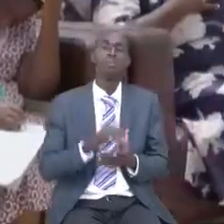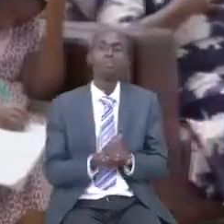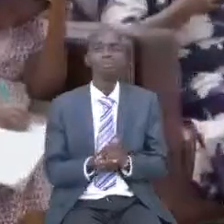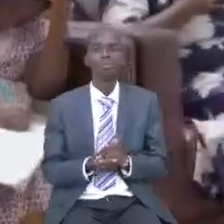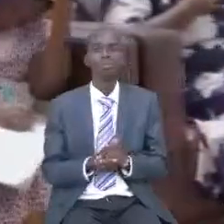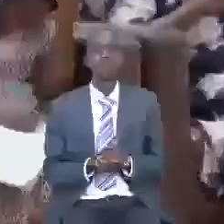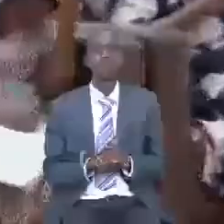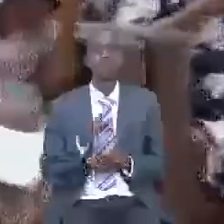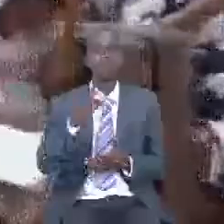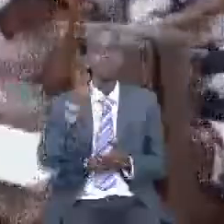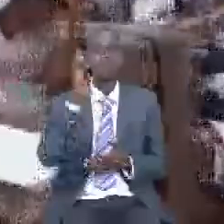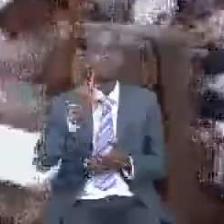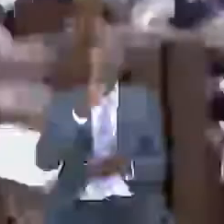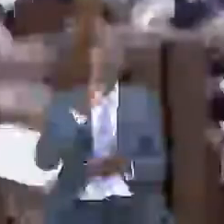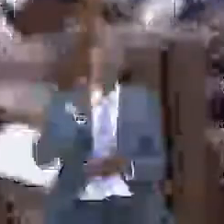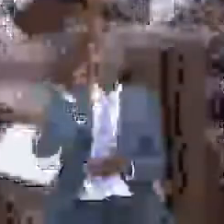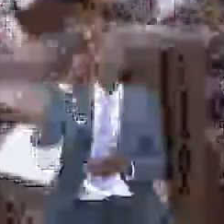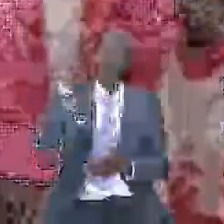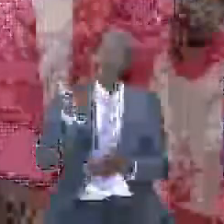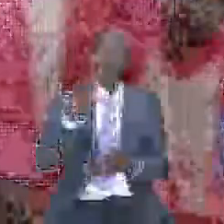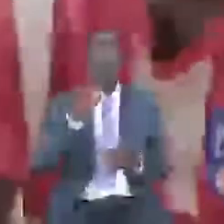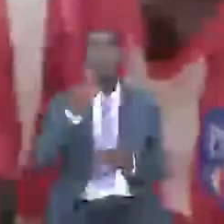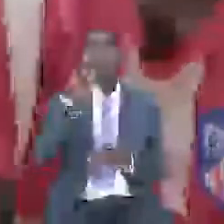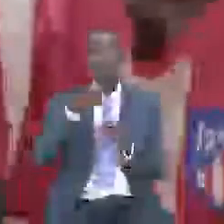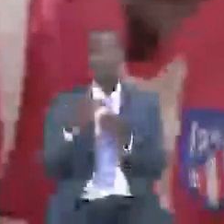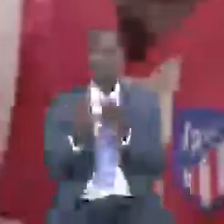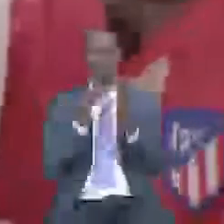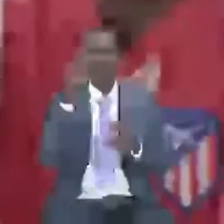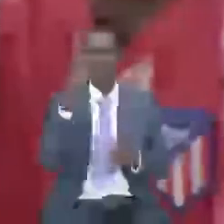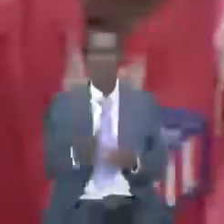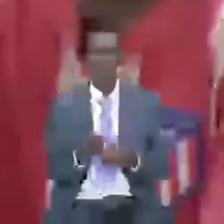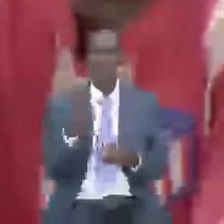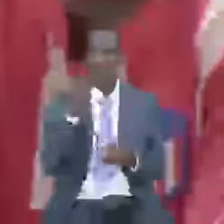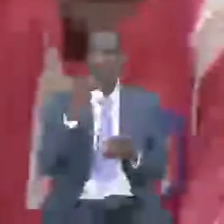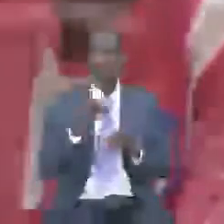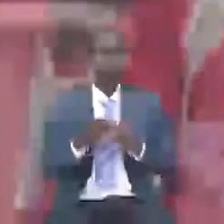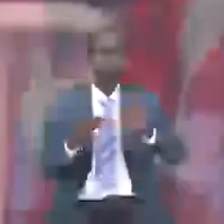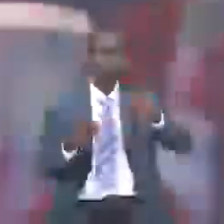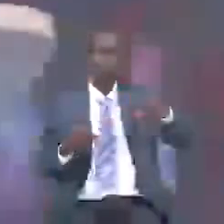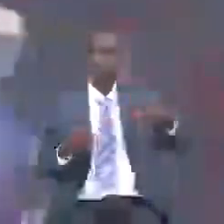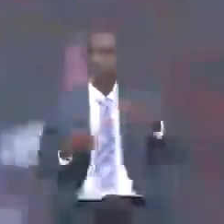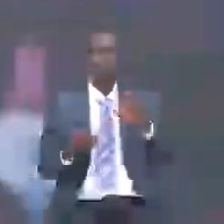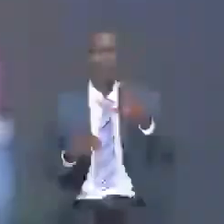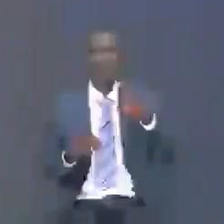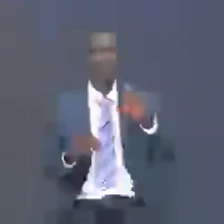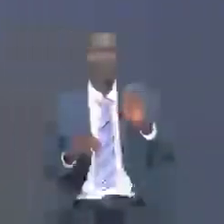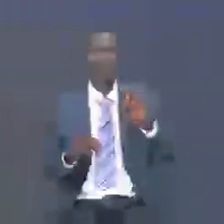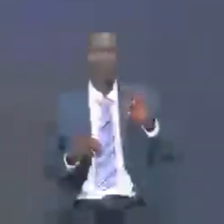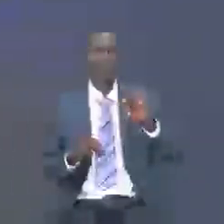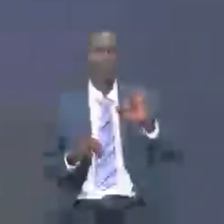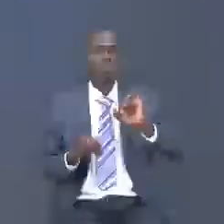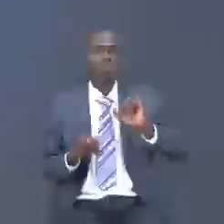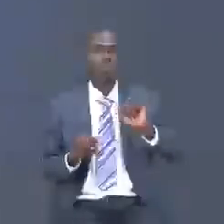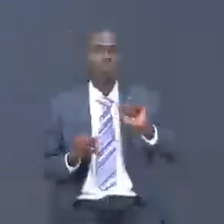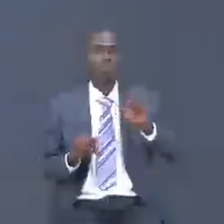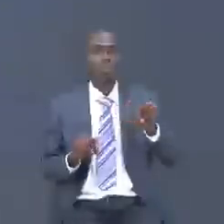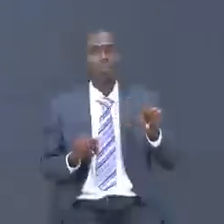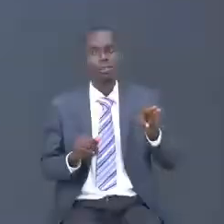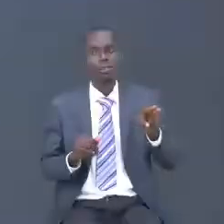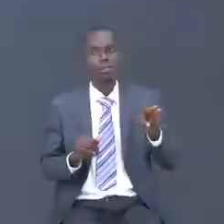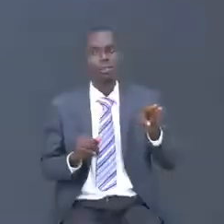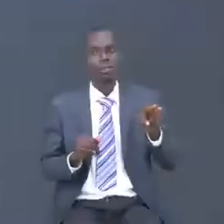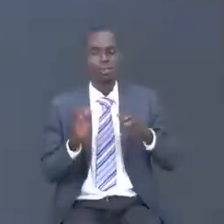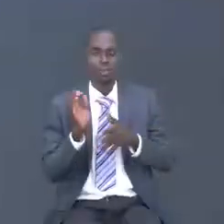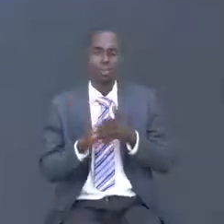there. You'll get there in Jesus' name. We're looking at Jeremiah chapter 1. I'm reading